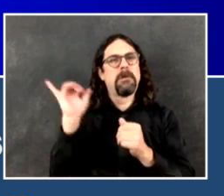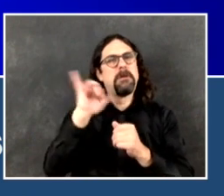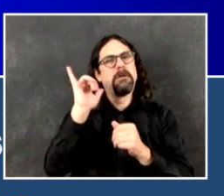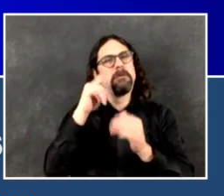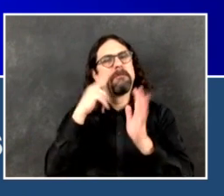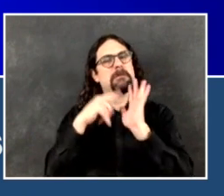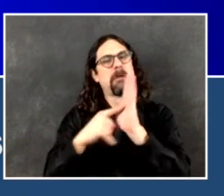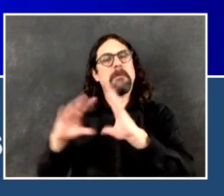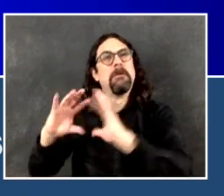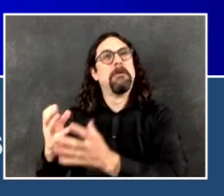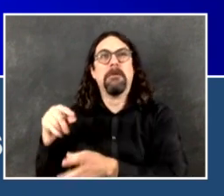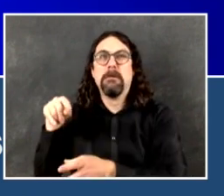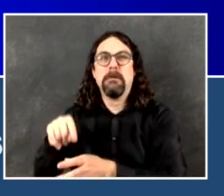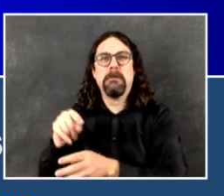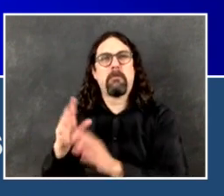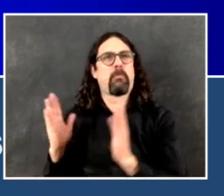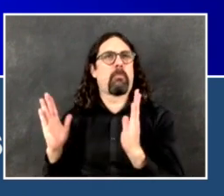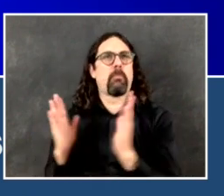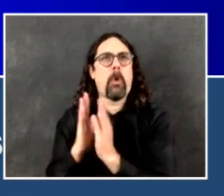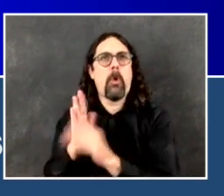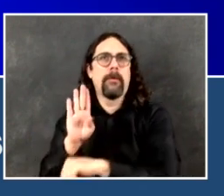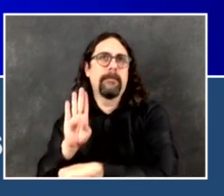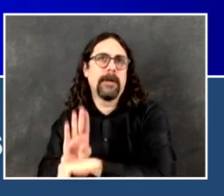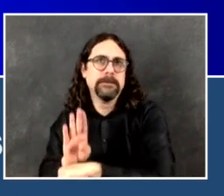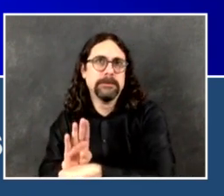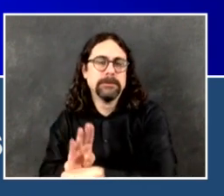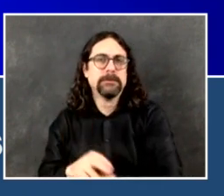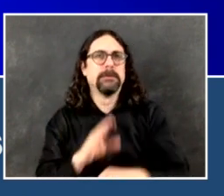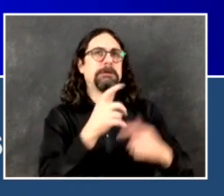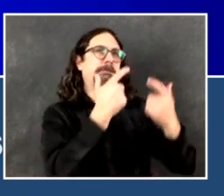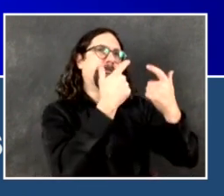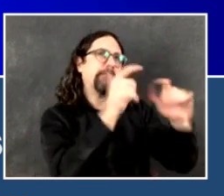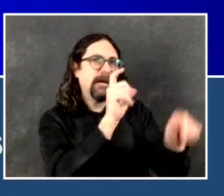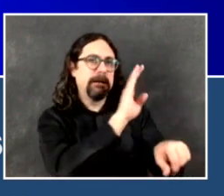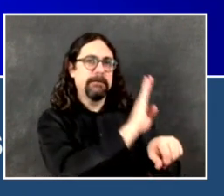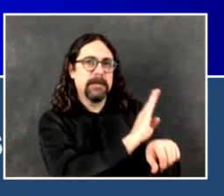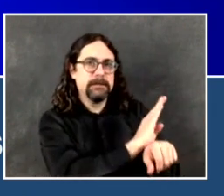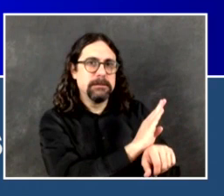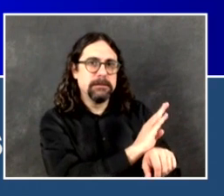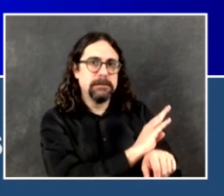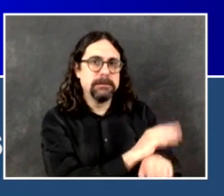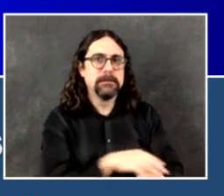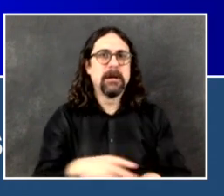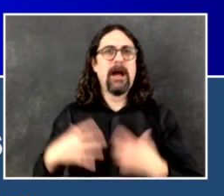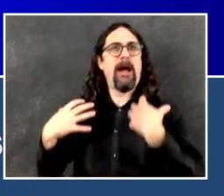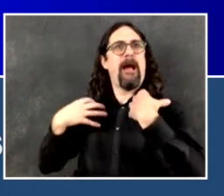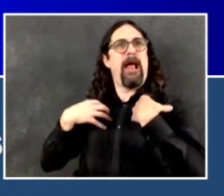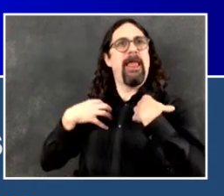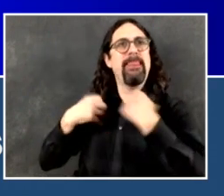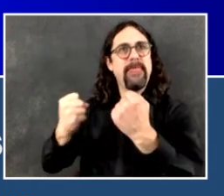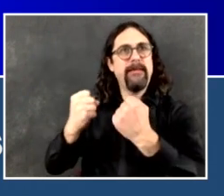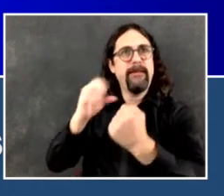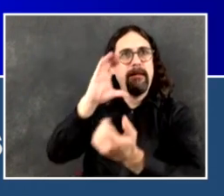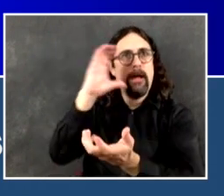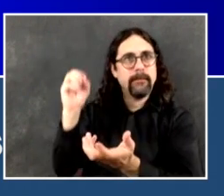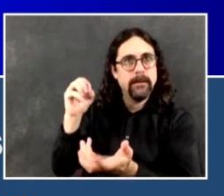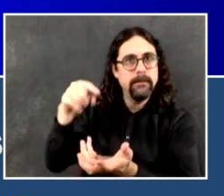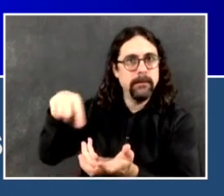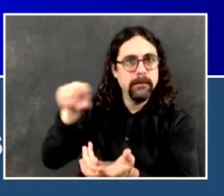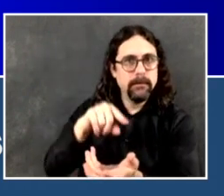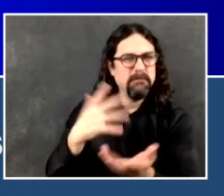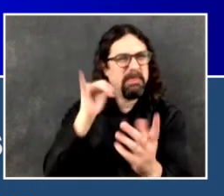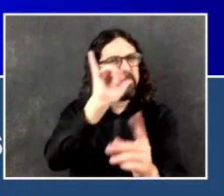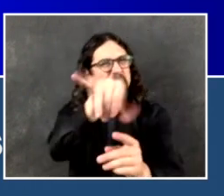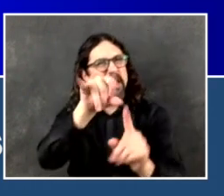strong. We're going to have one for public health and healthcare, obviously so crucial in this fight, but we have to make sure strong, to say the least,